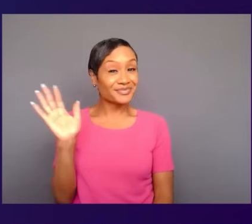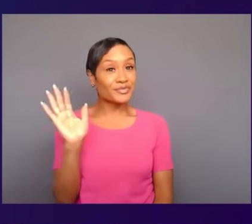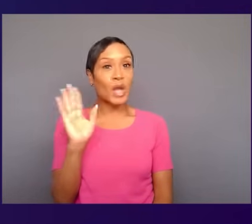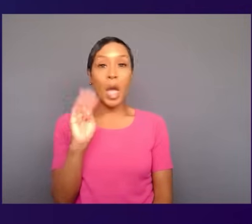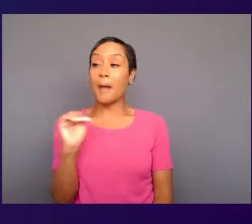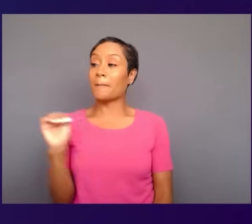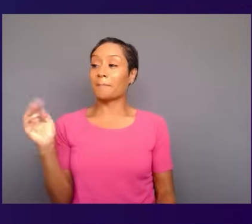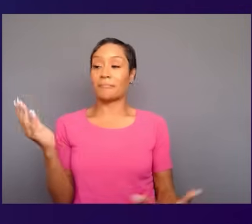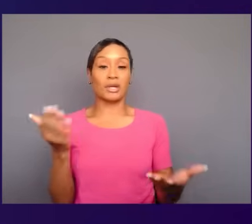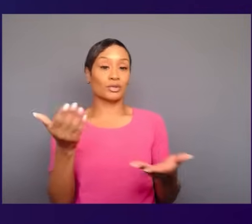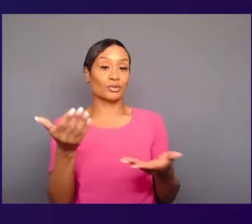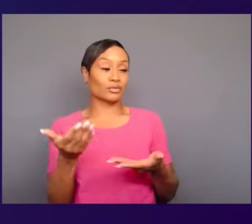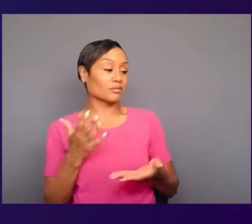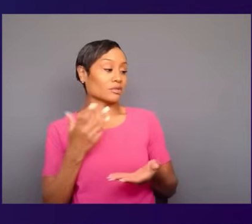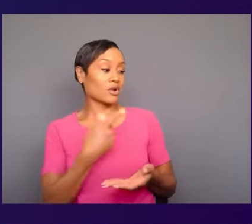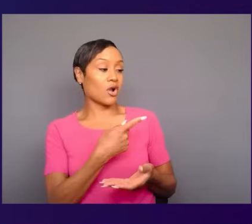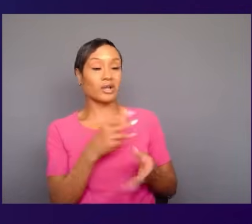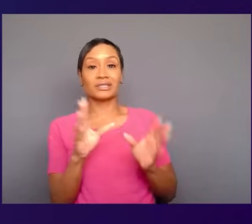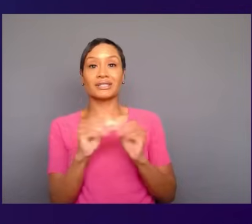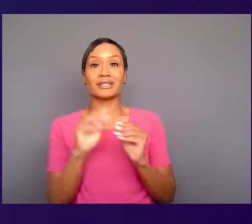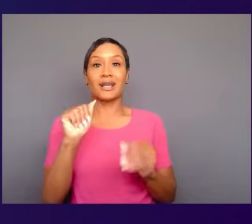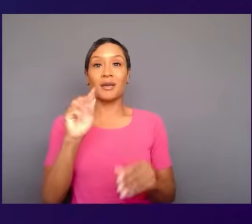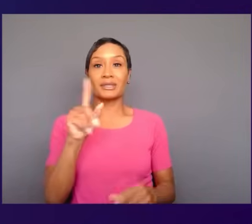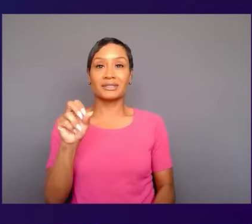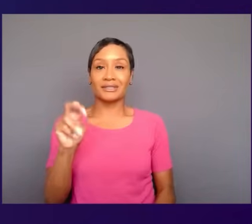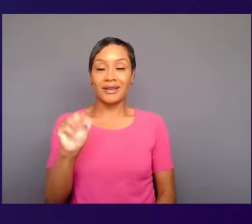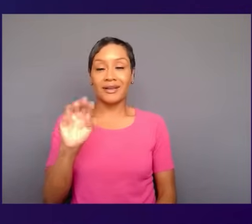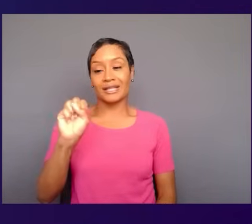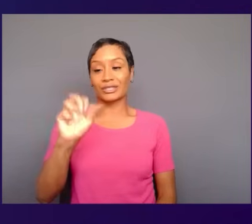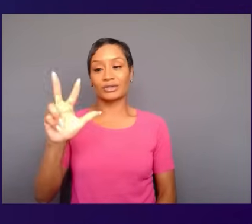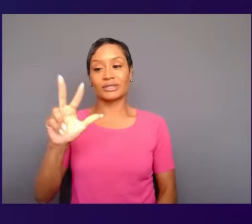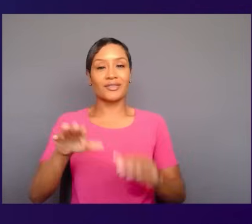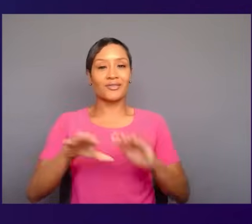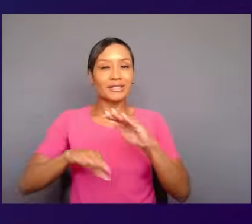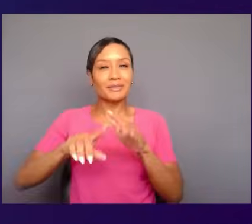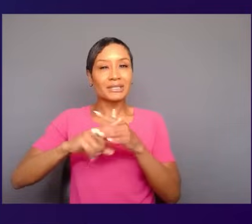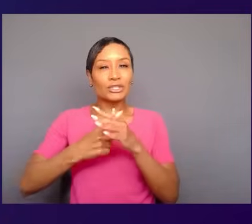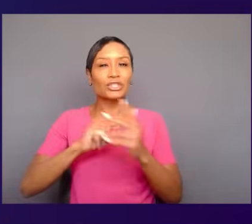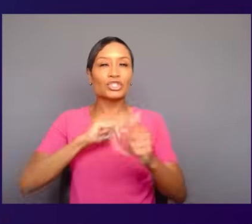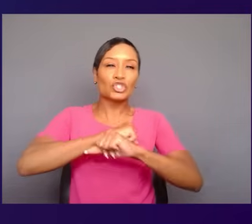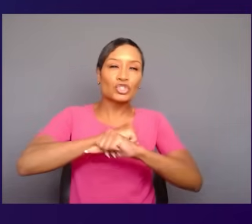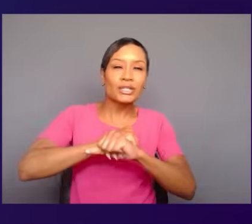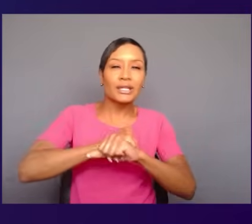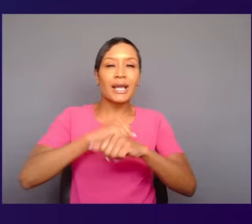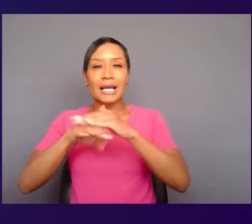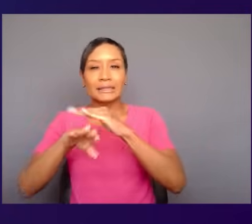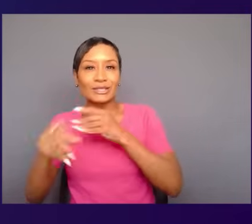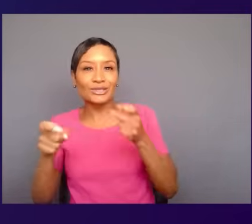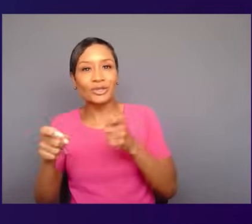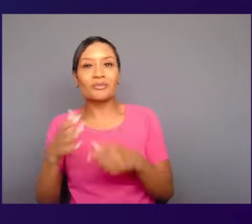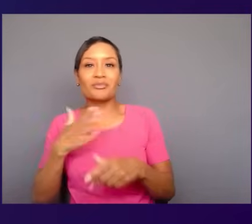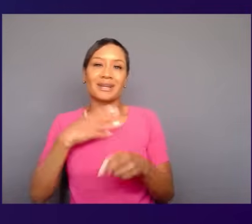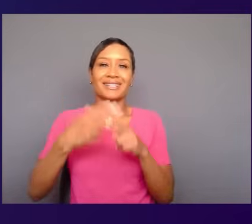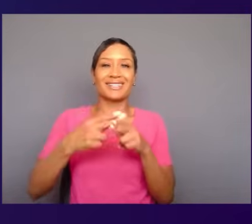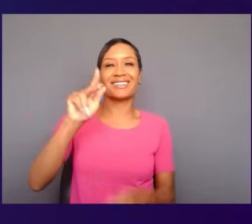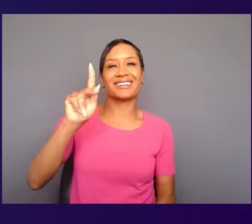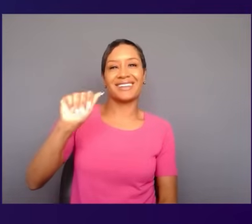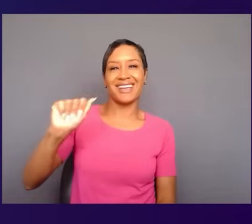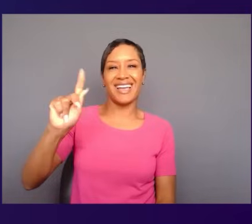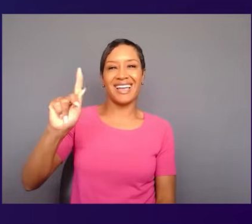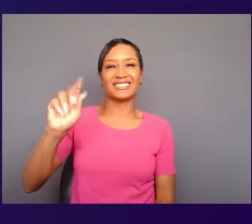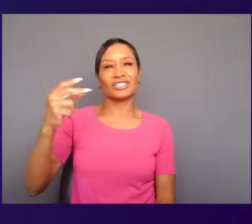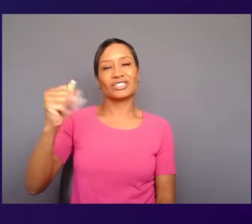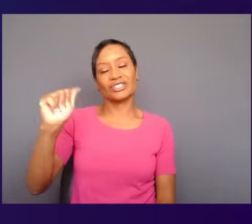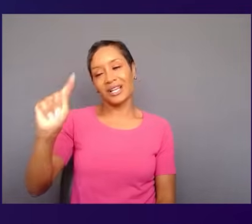Welcome to our session on Amazon S3 Fundamentals in Security and Access Control. My name is Akshat. I'm a Senior Product